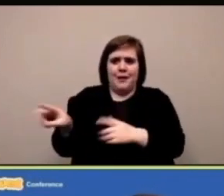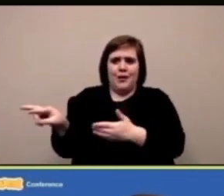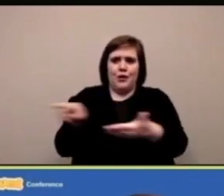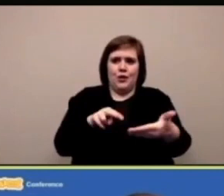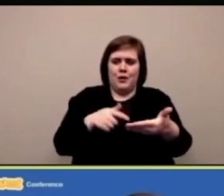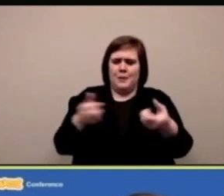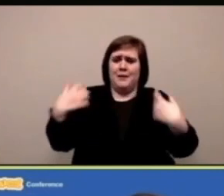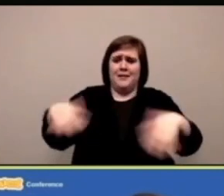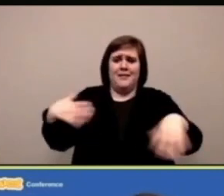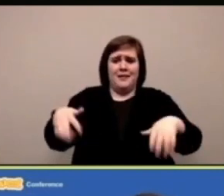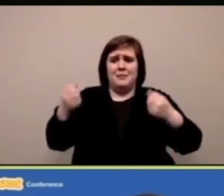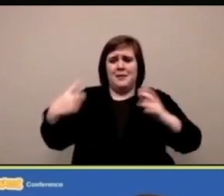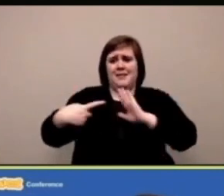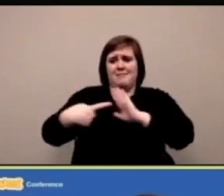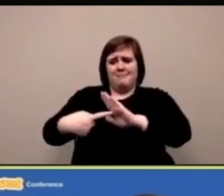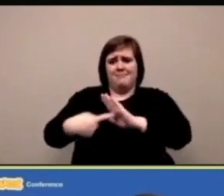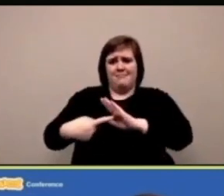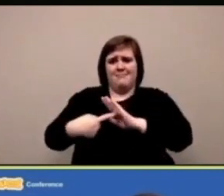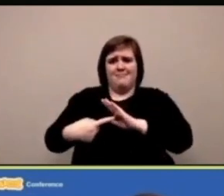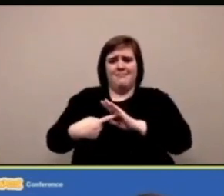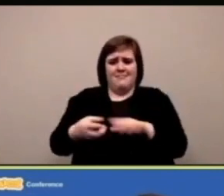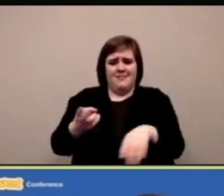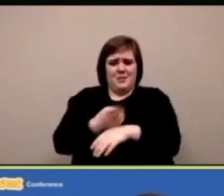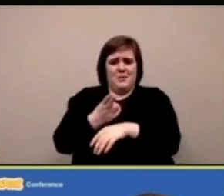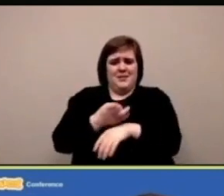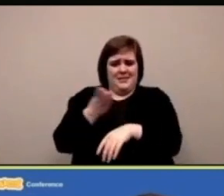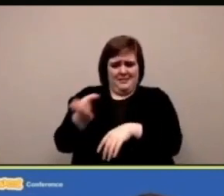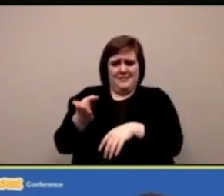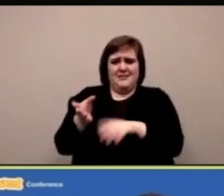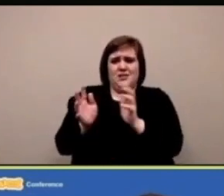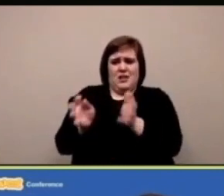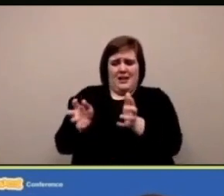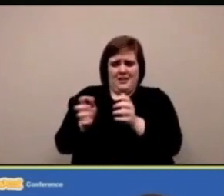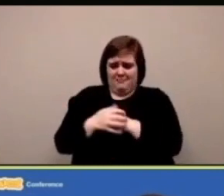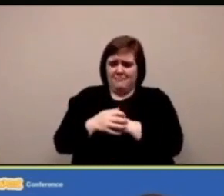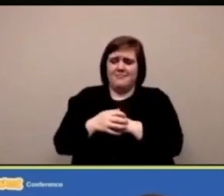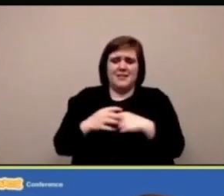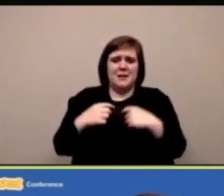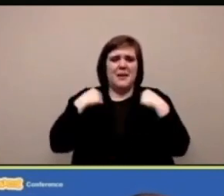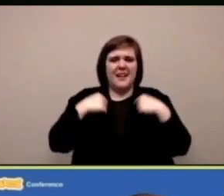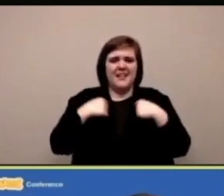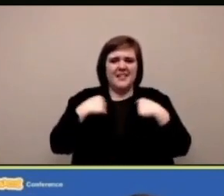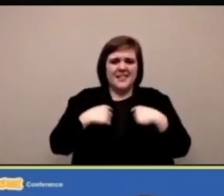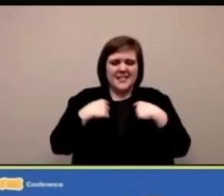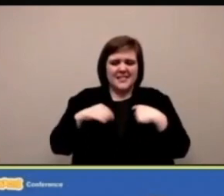some really wonderful examples being used. Some necklaces, some